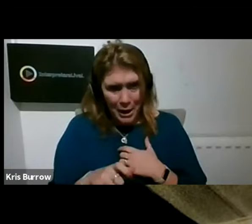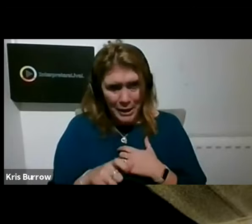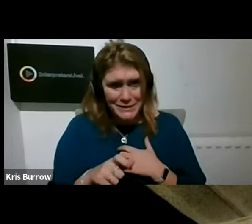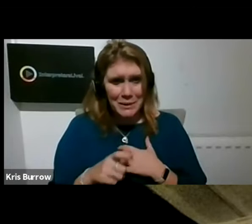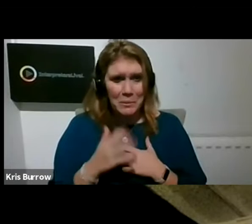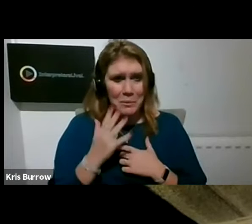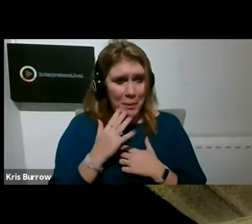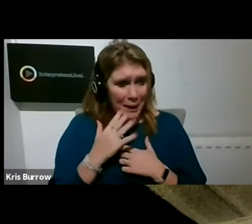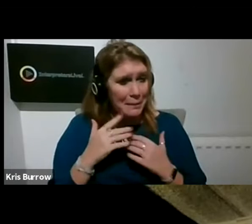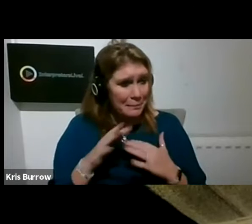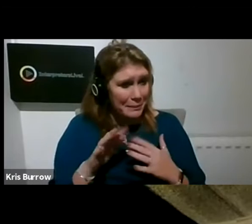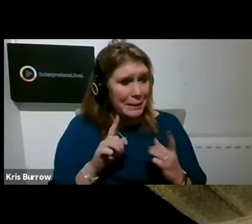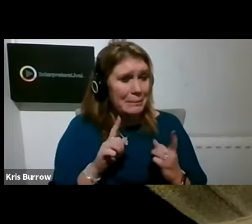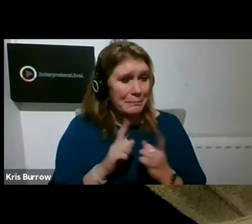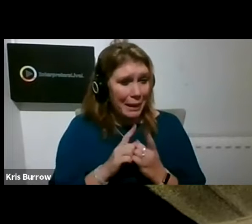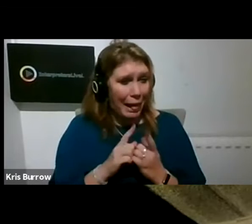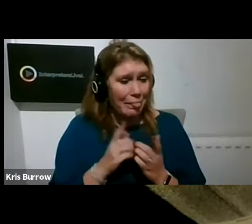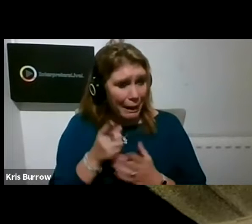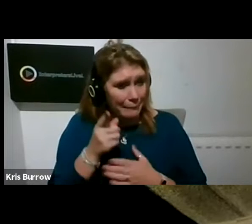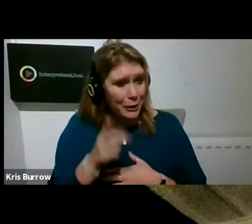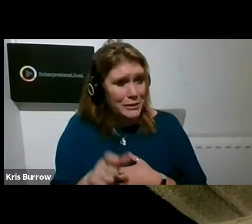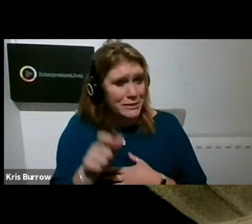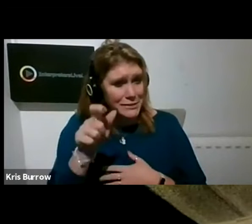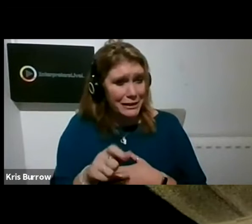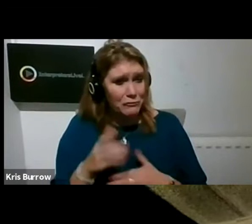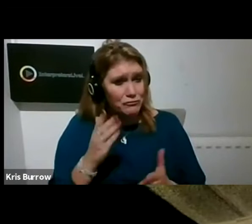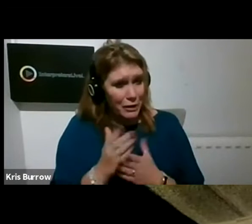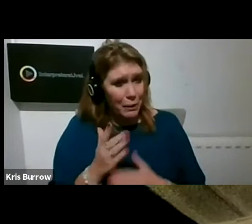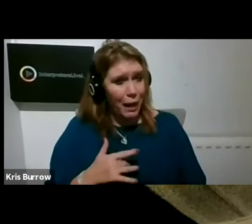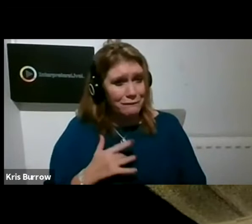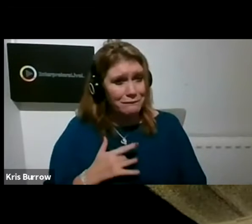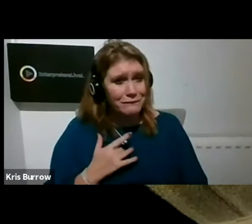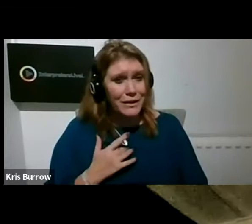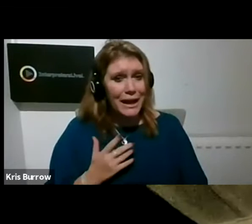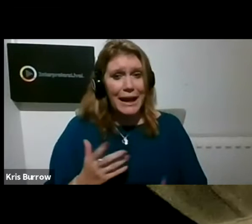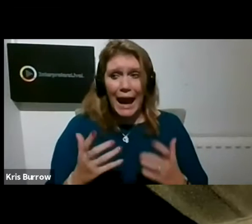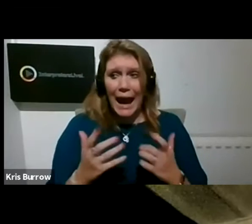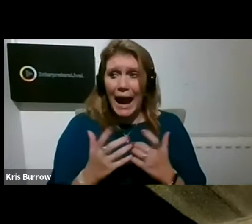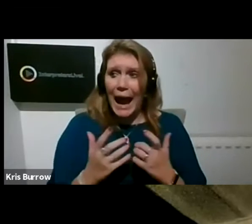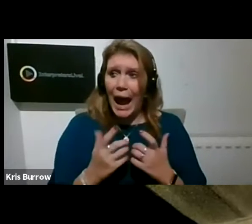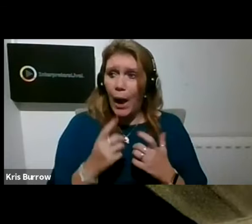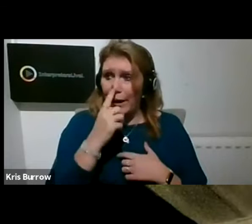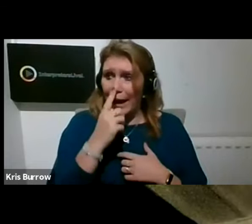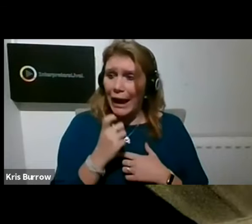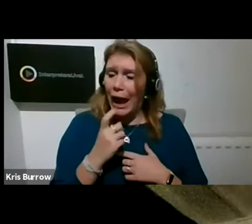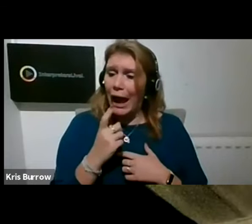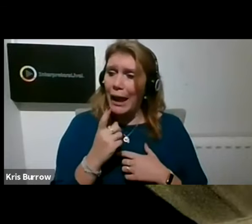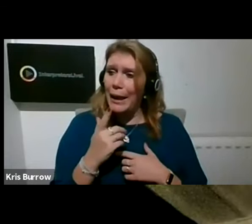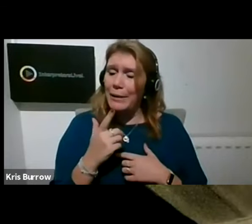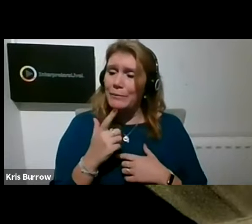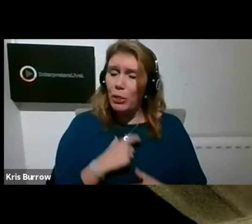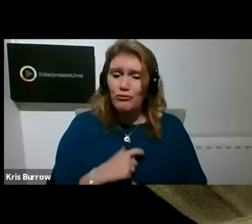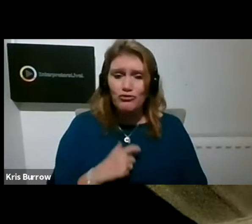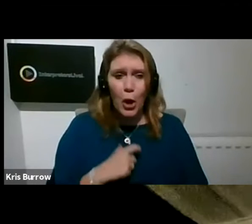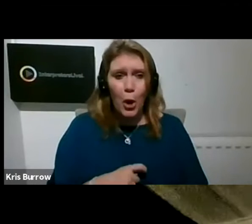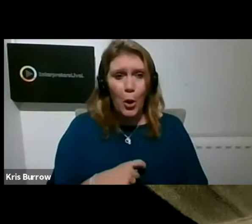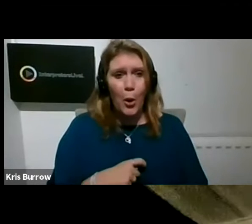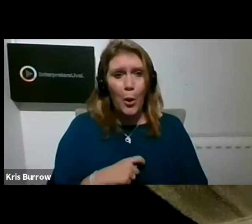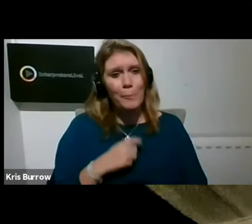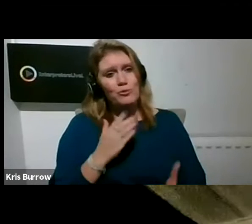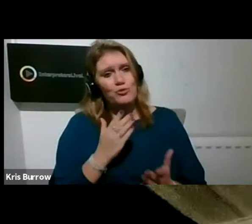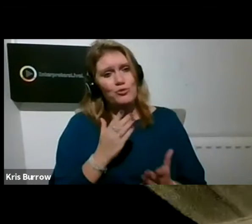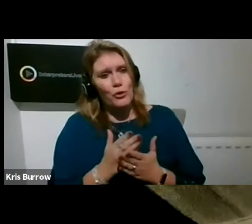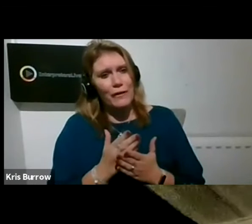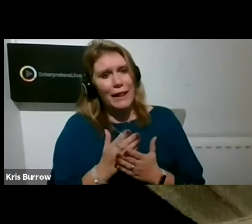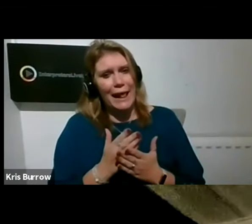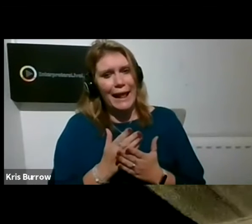be at the receiving end of, and also do it justice. It was quite a struggle.